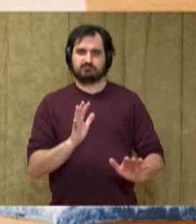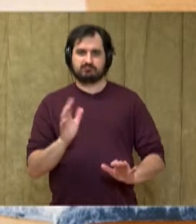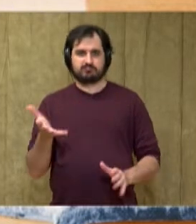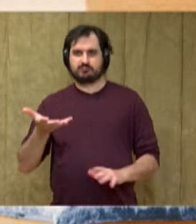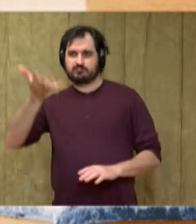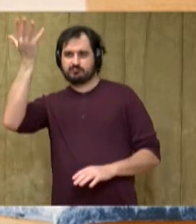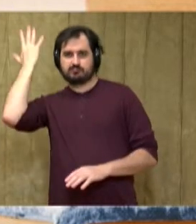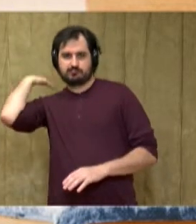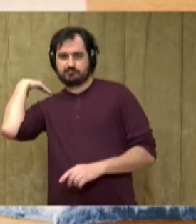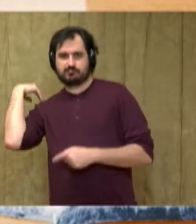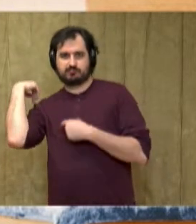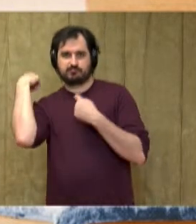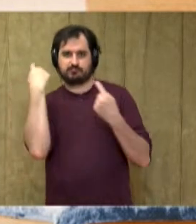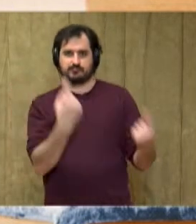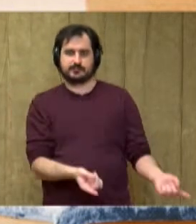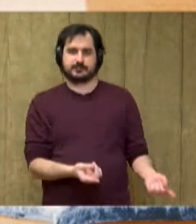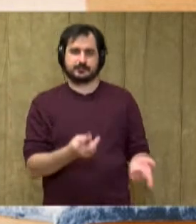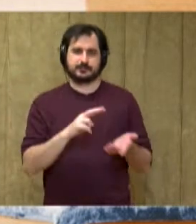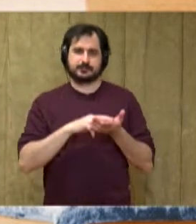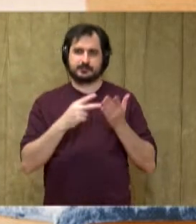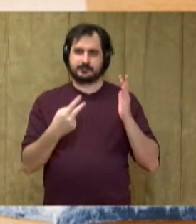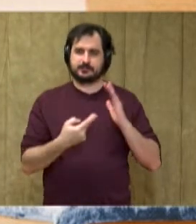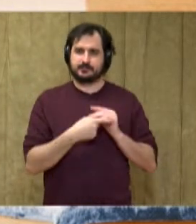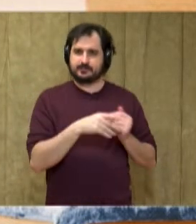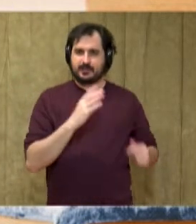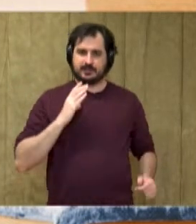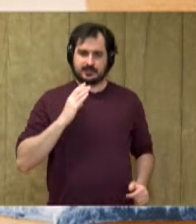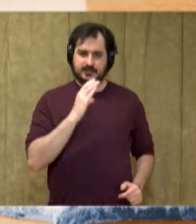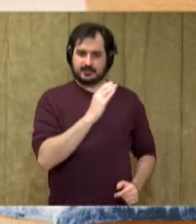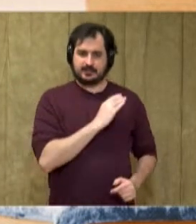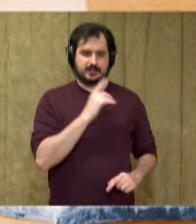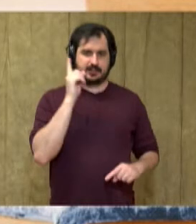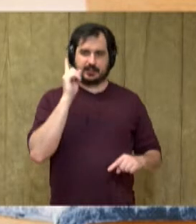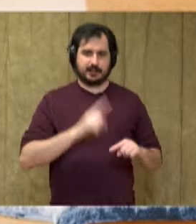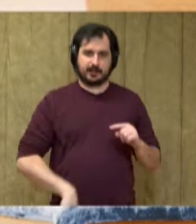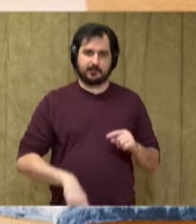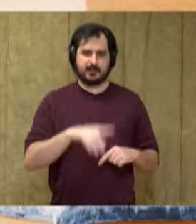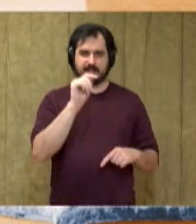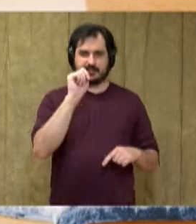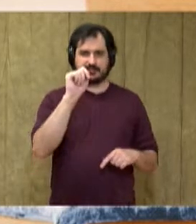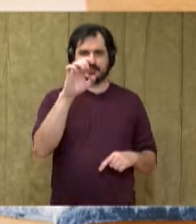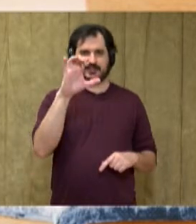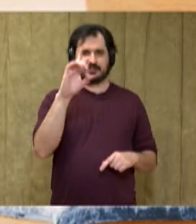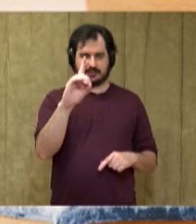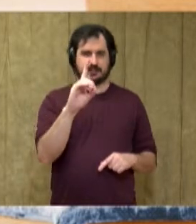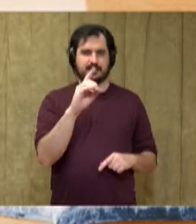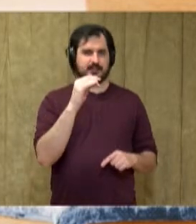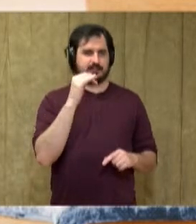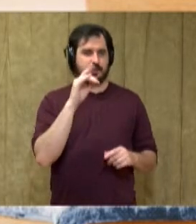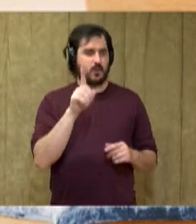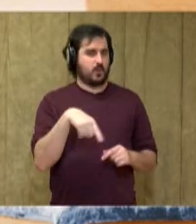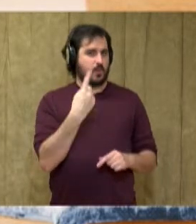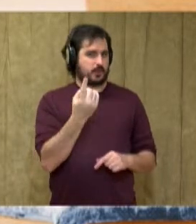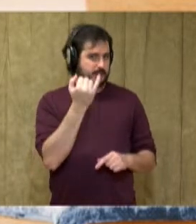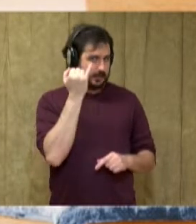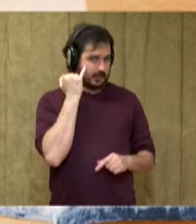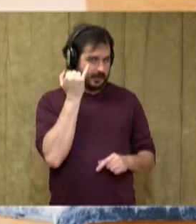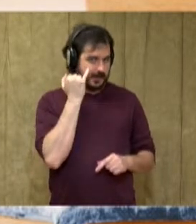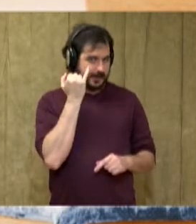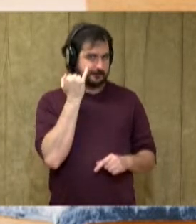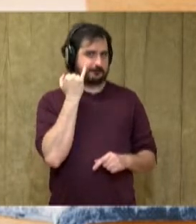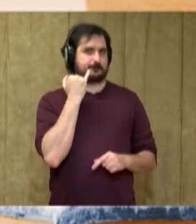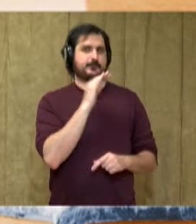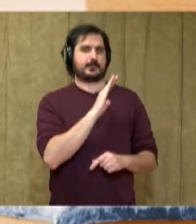be taxed unless their elected representatives voted to pay. The colonists were British citizens, and the